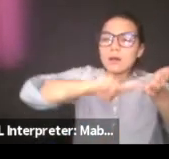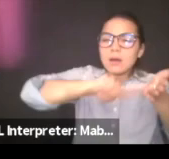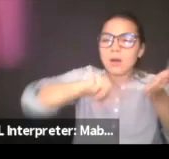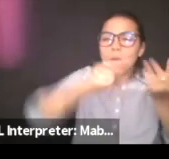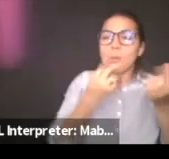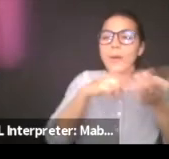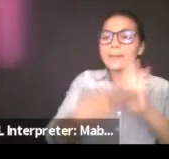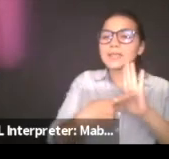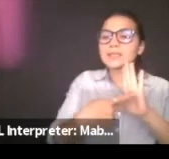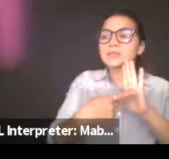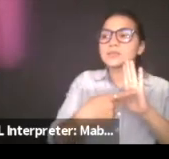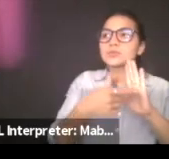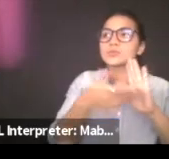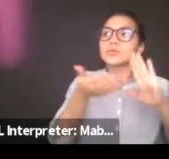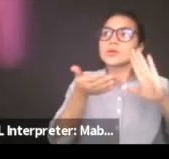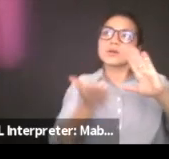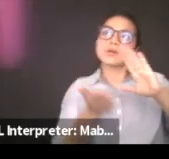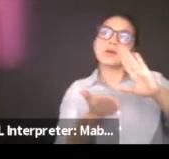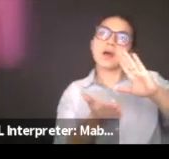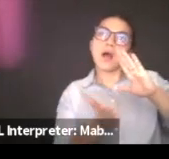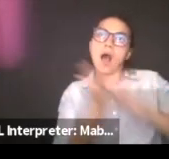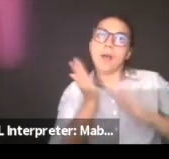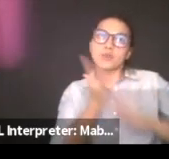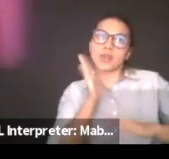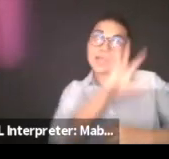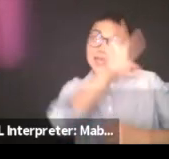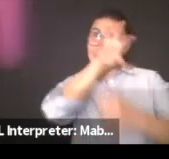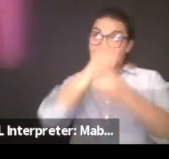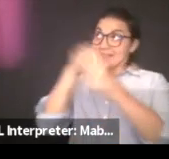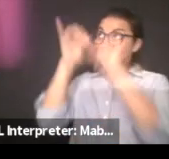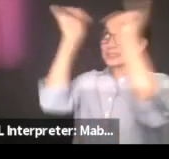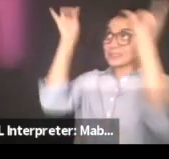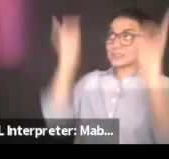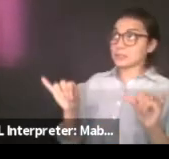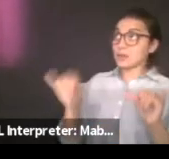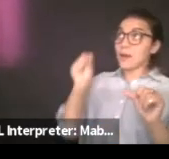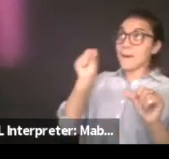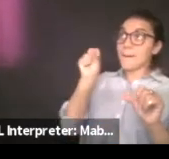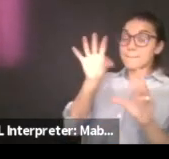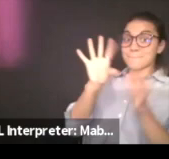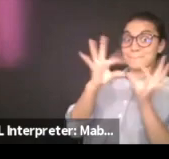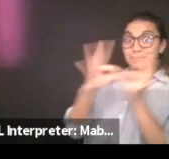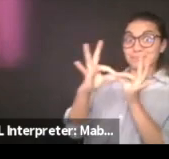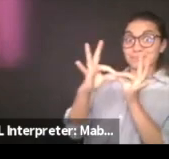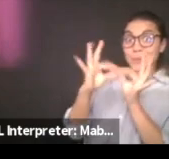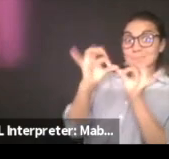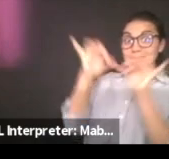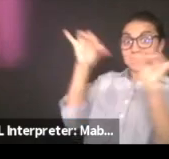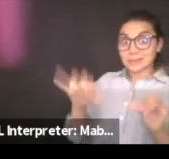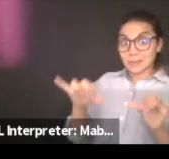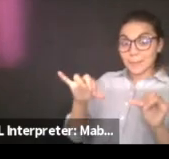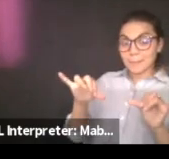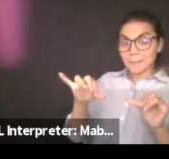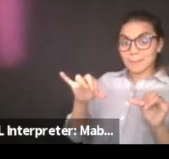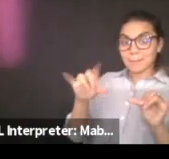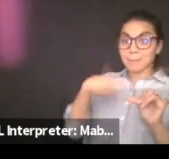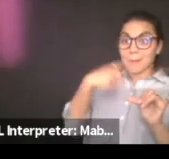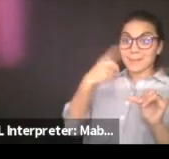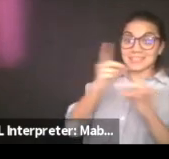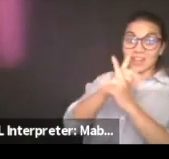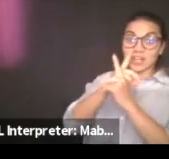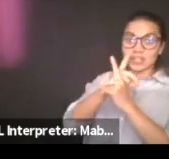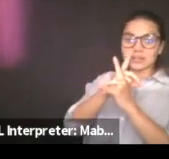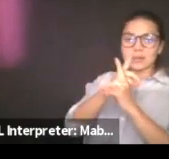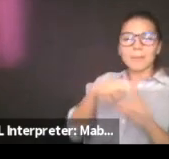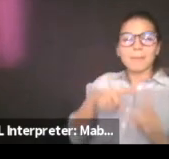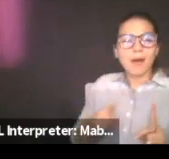operating from an abolitionist perspective. It is a deeply challenging thing. I'm deeply grateful to, I think I may have mentioned her already